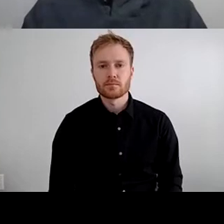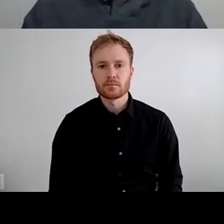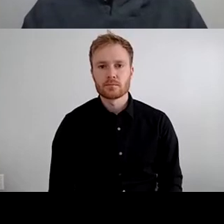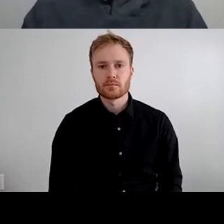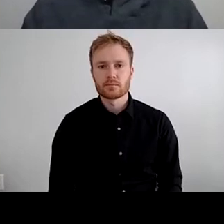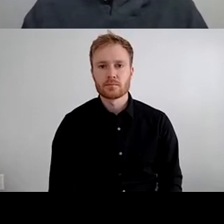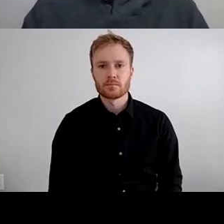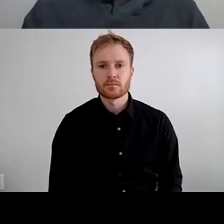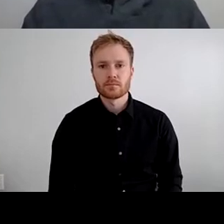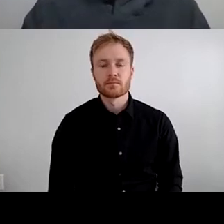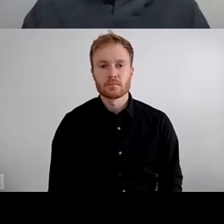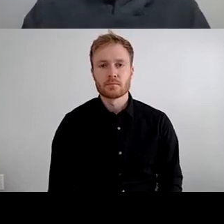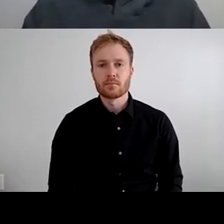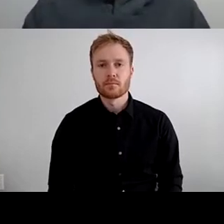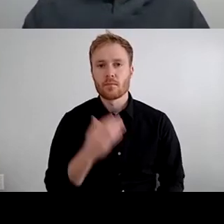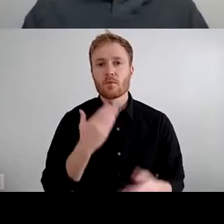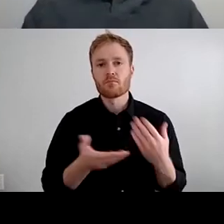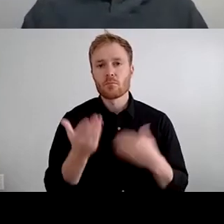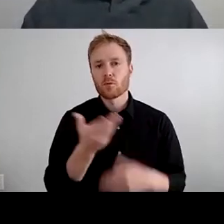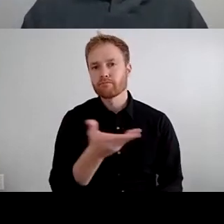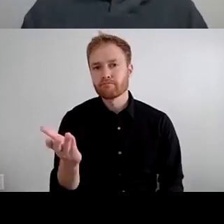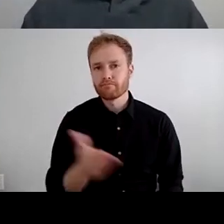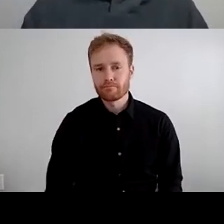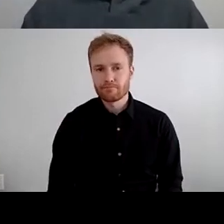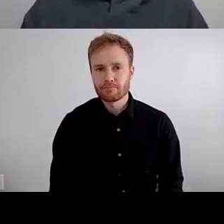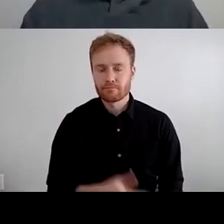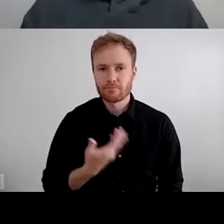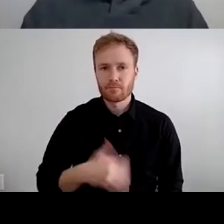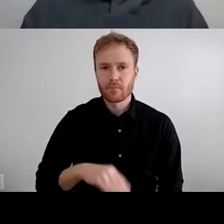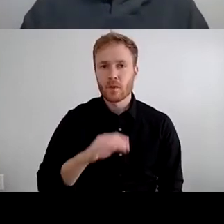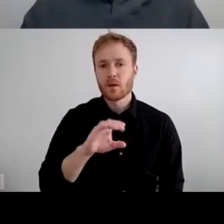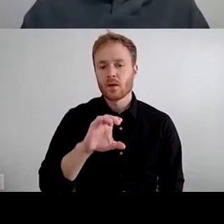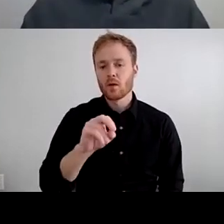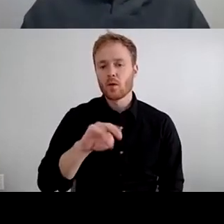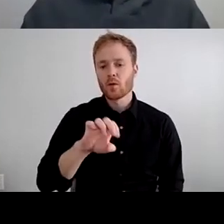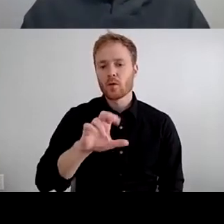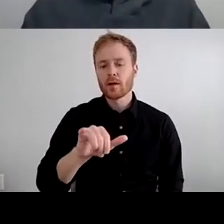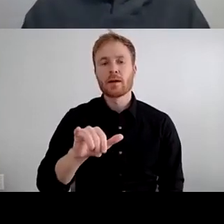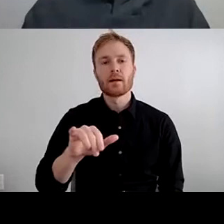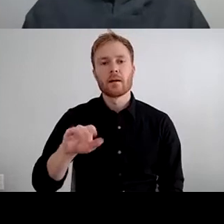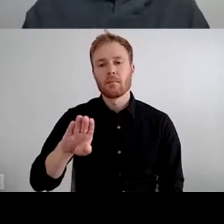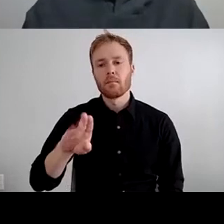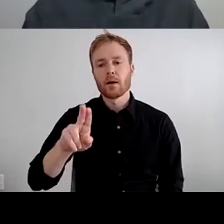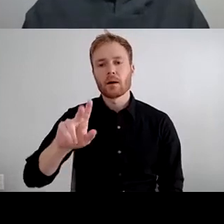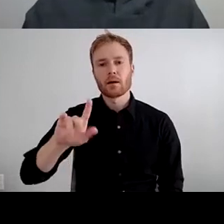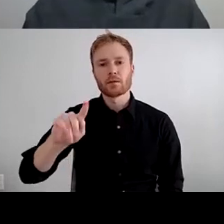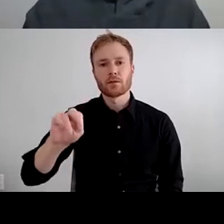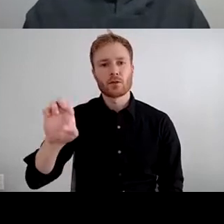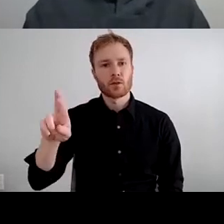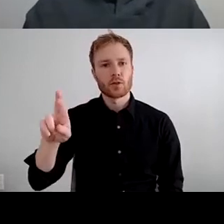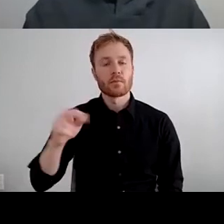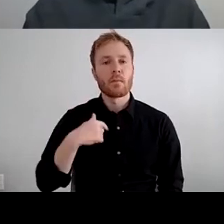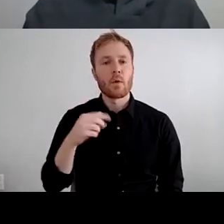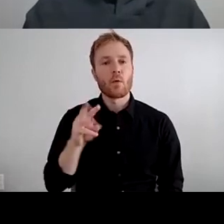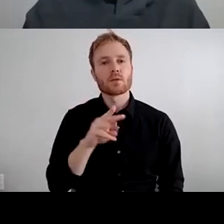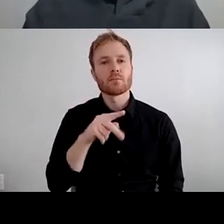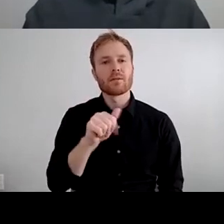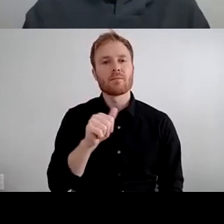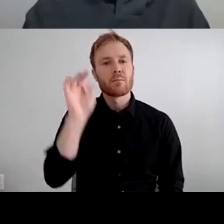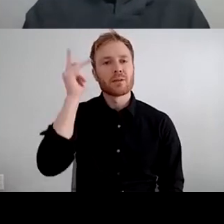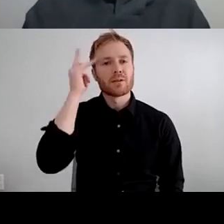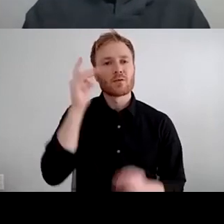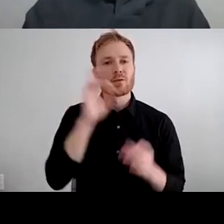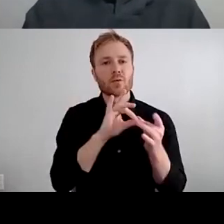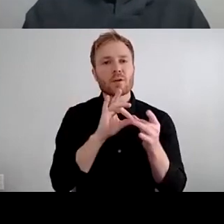Good morning, members of council. My name is Corey Buckner. I am the Western PA political coordinator for